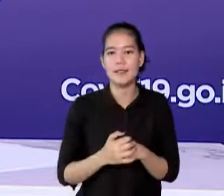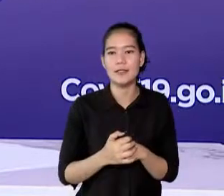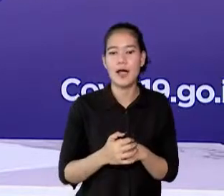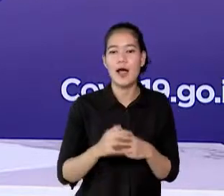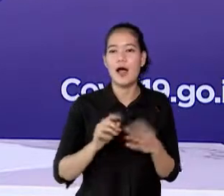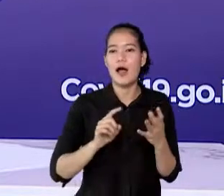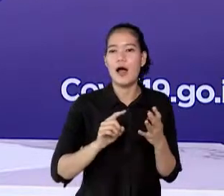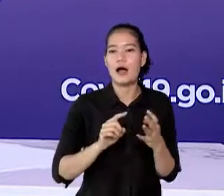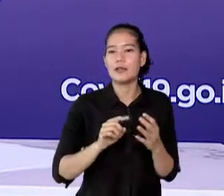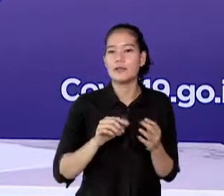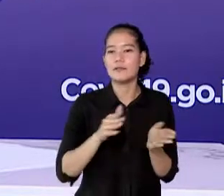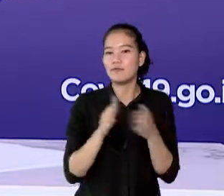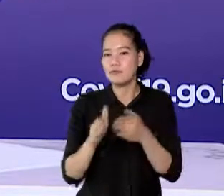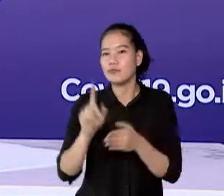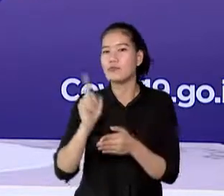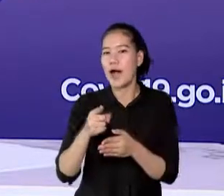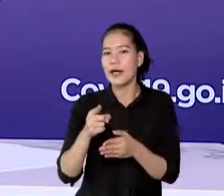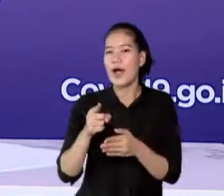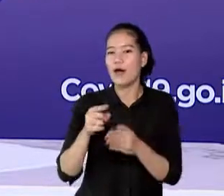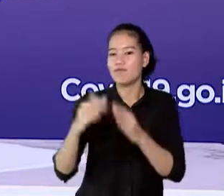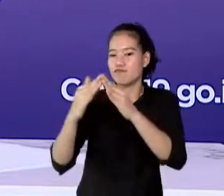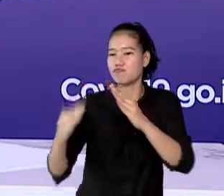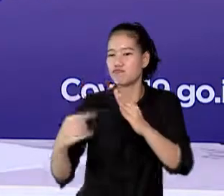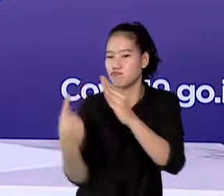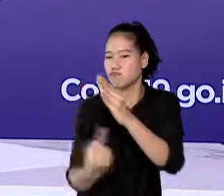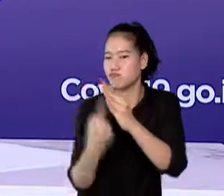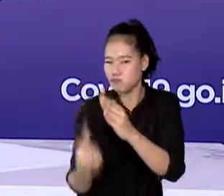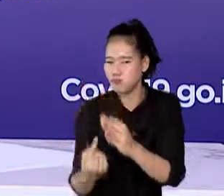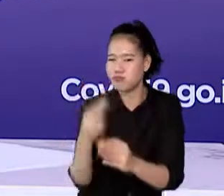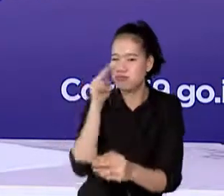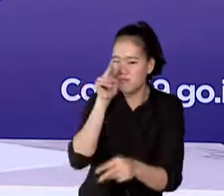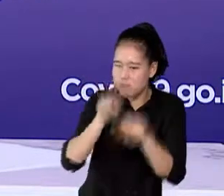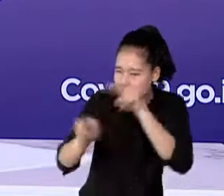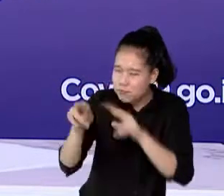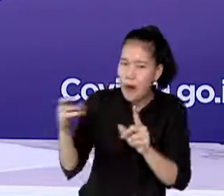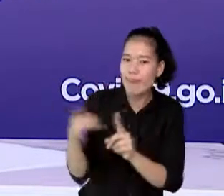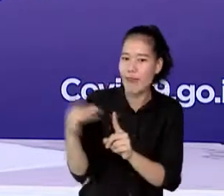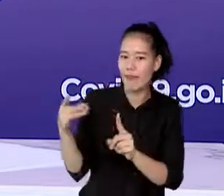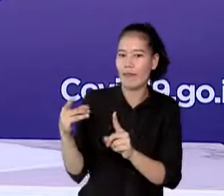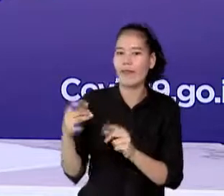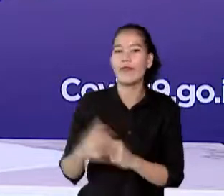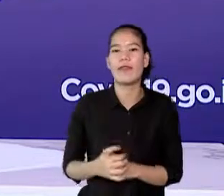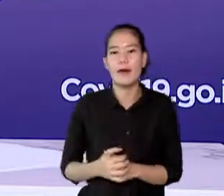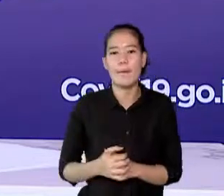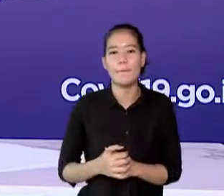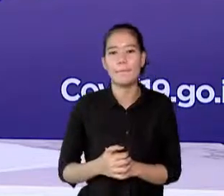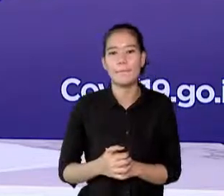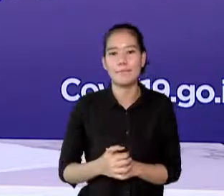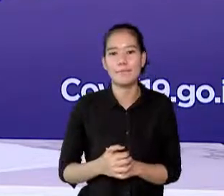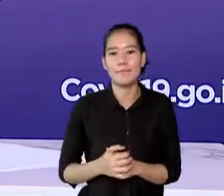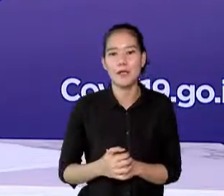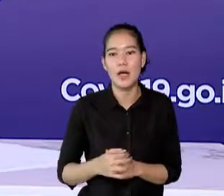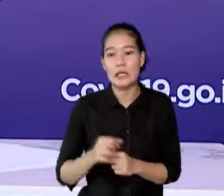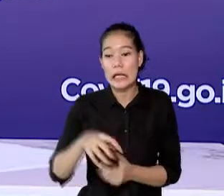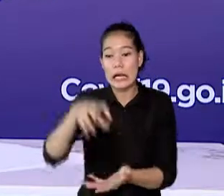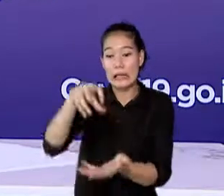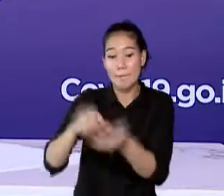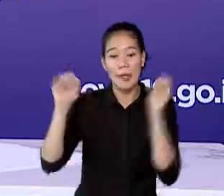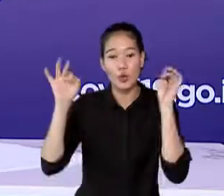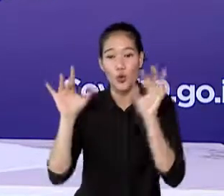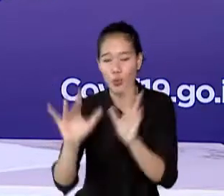the implementation of self-quarantine by travelers, and dispersing crowds directly on the